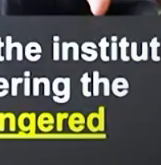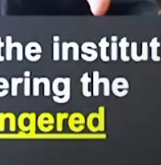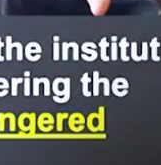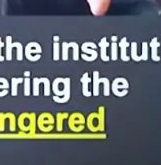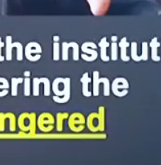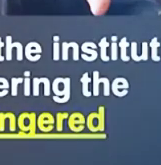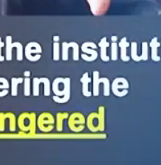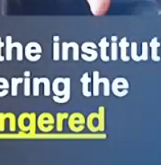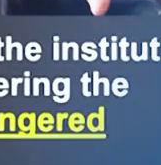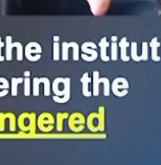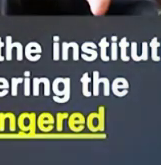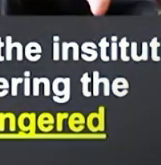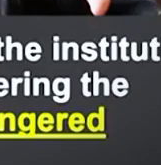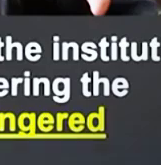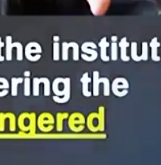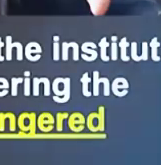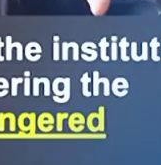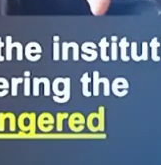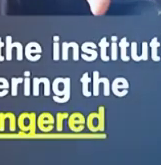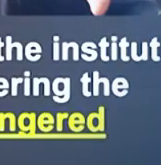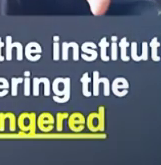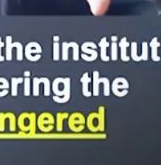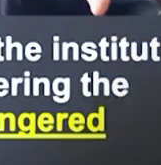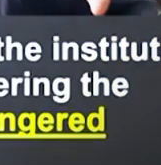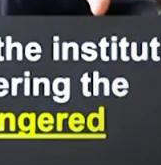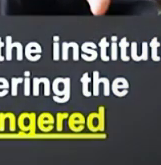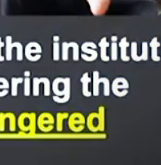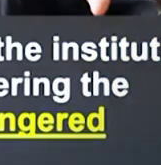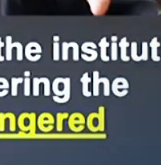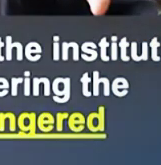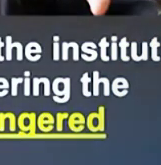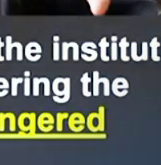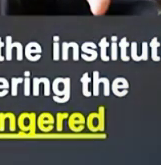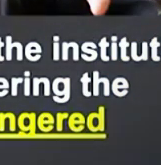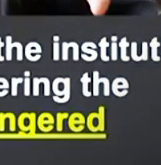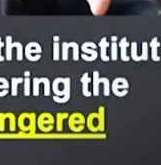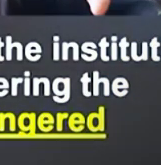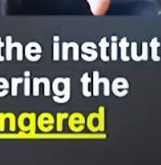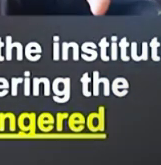it is threatened with extinction.